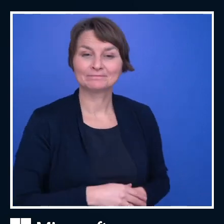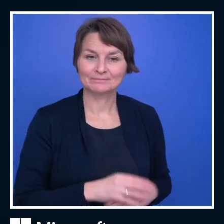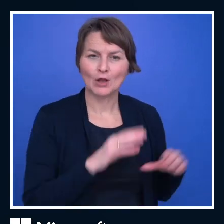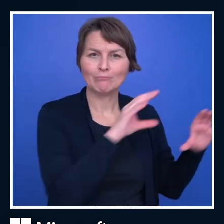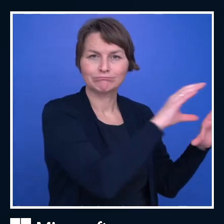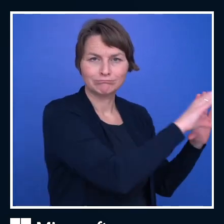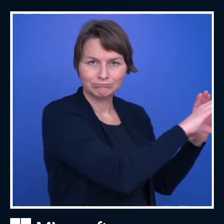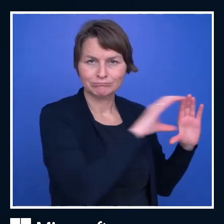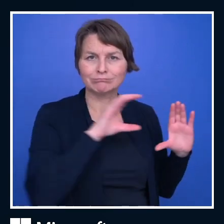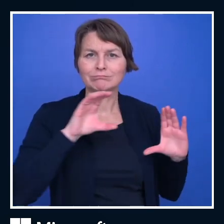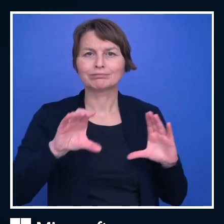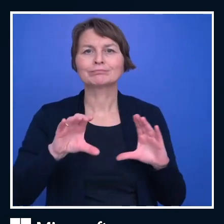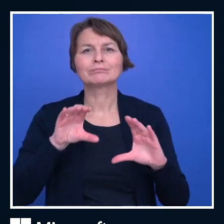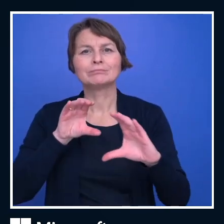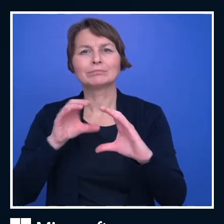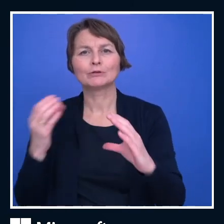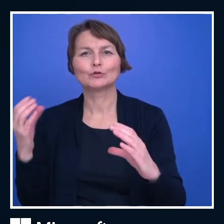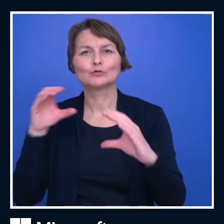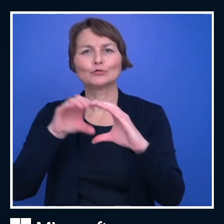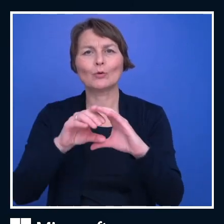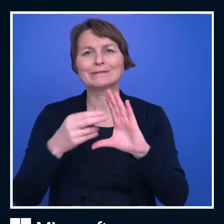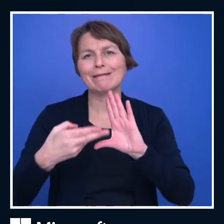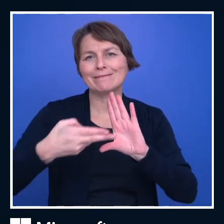it a name, data source, blob.